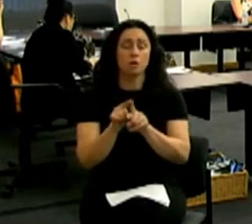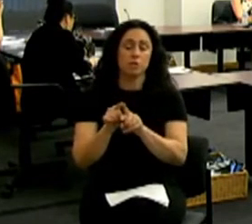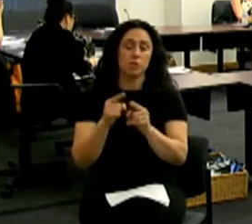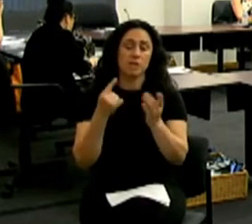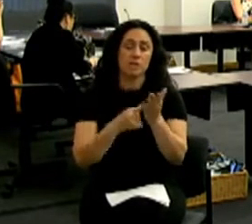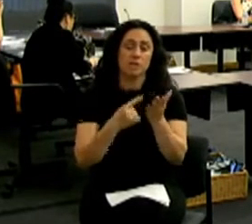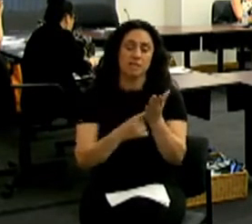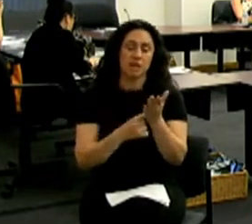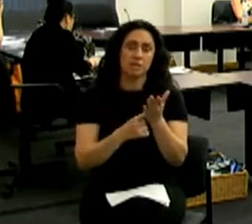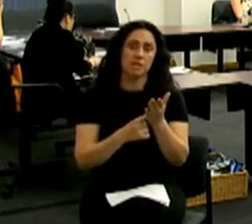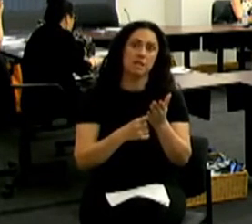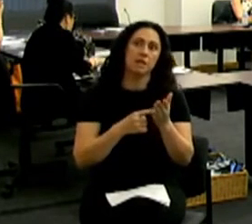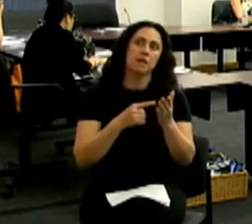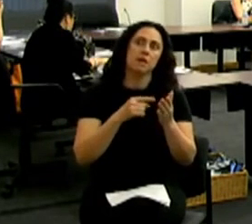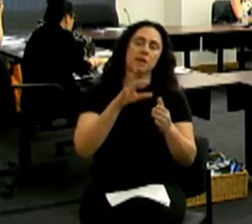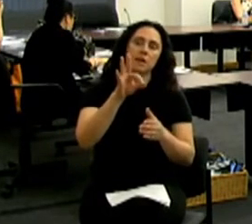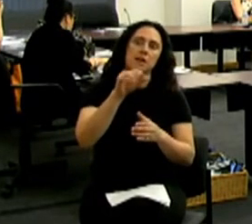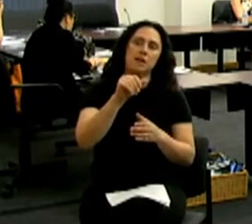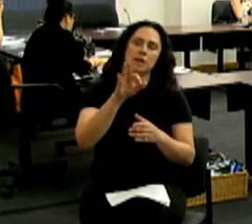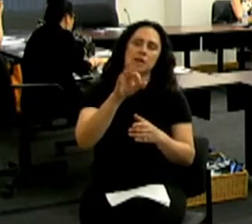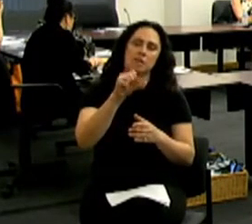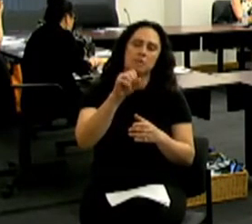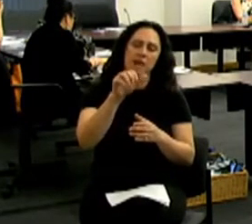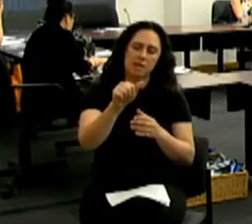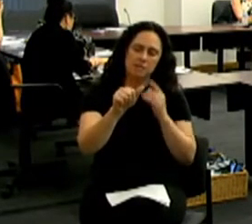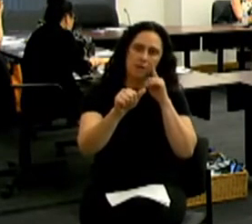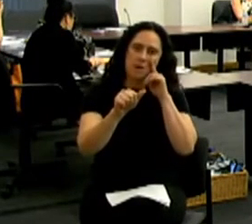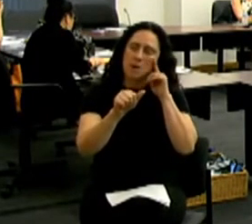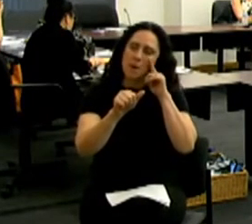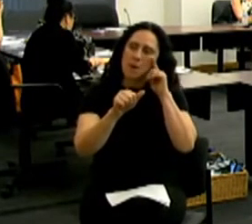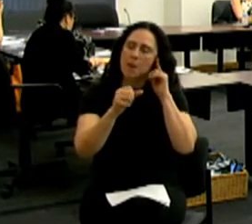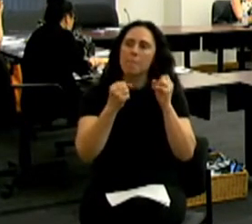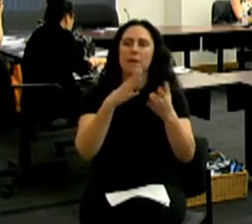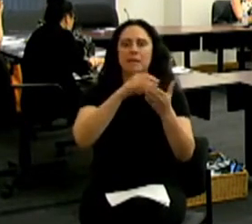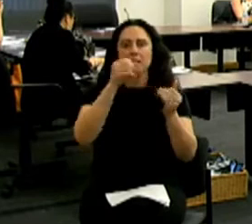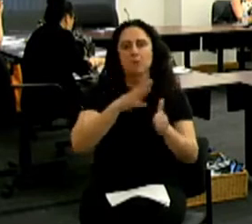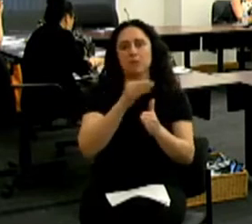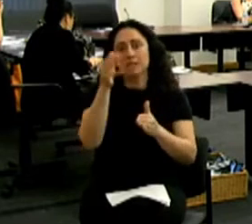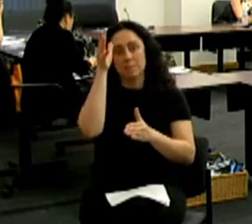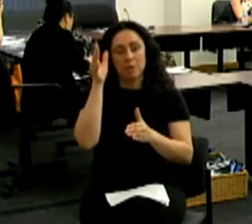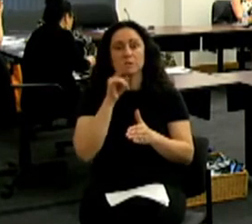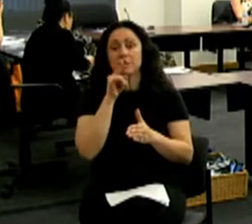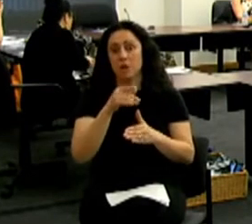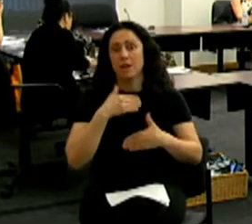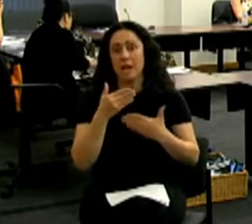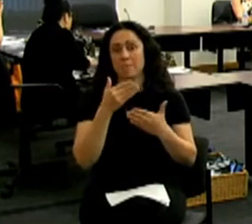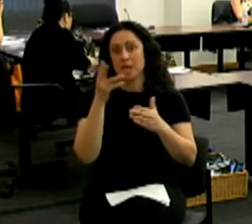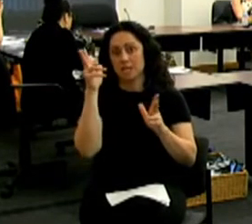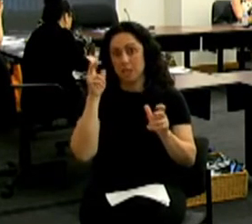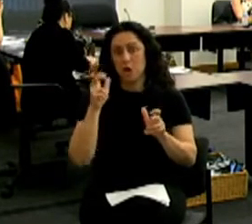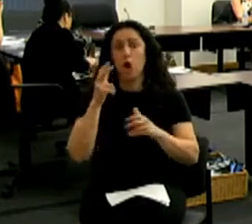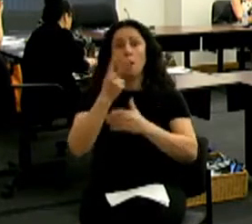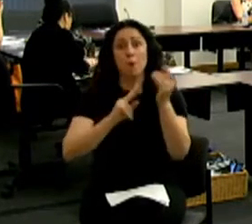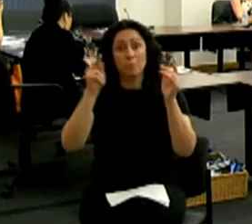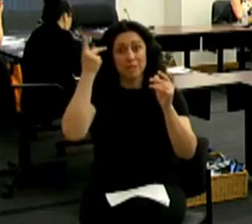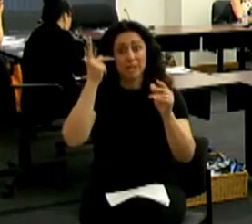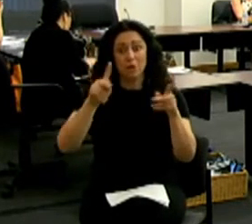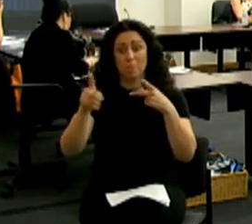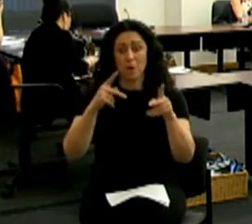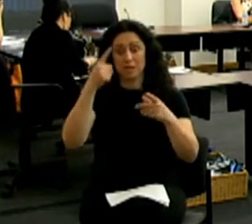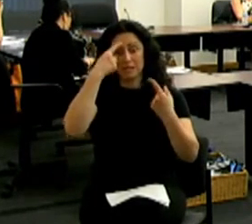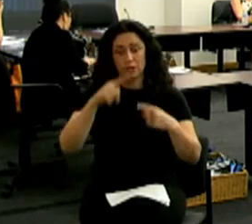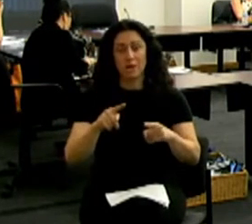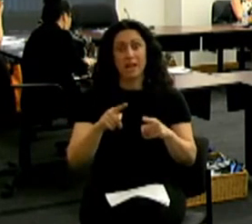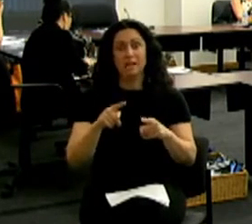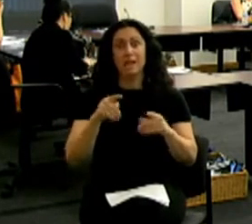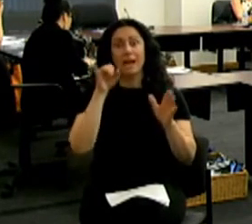pertaining to the streamlining of FAFSA, which I'm sure many students and parents are very happy to hear, which both political parties agree on, identifying ways